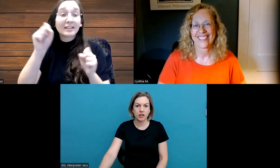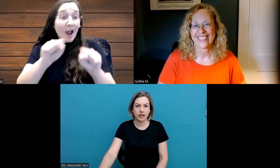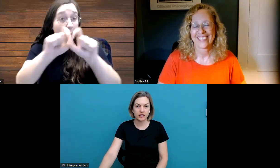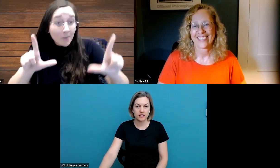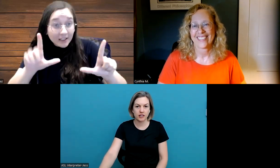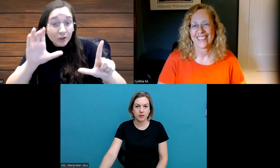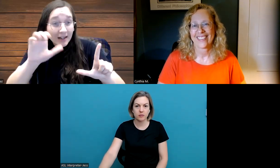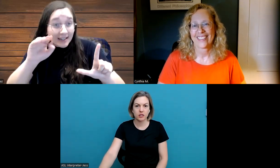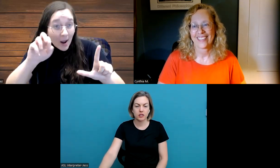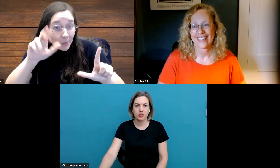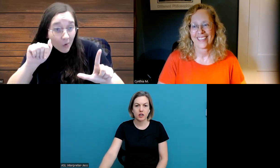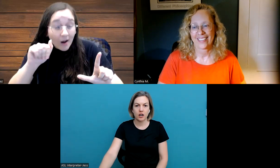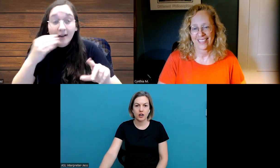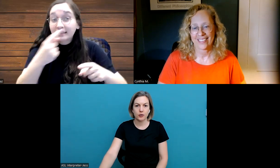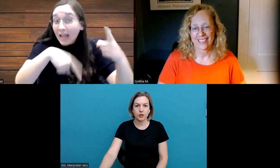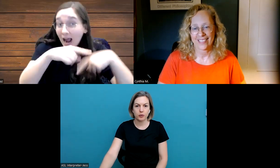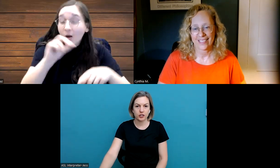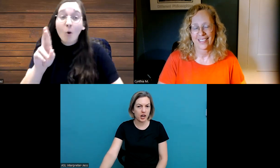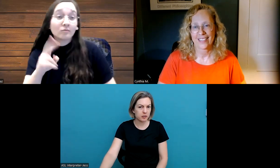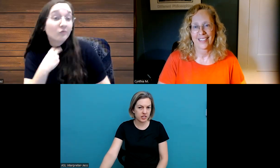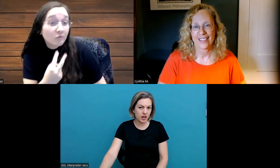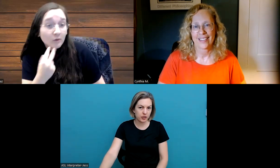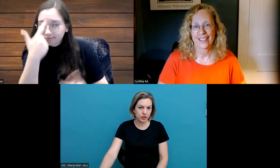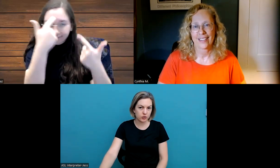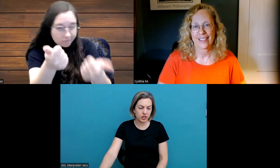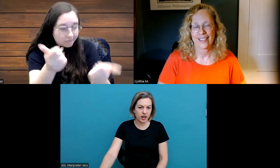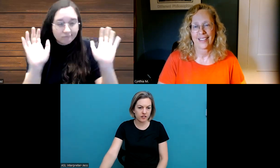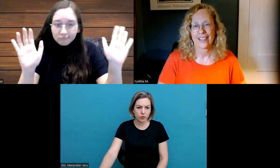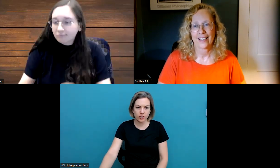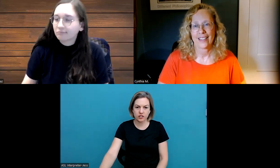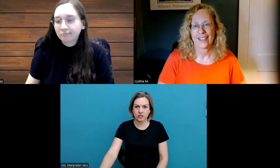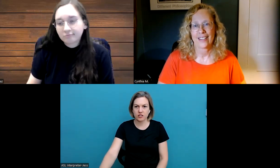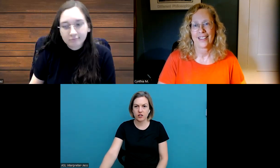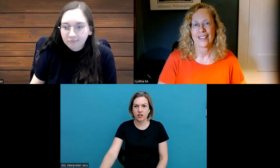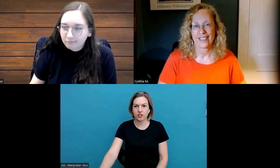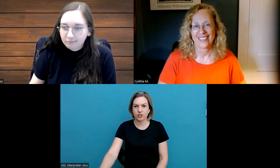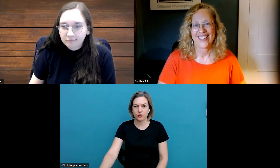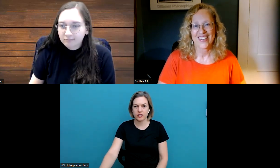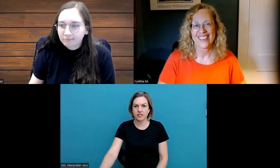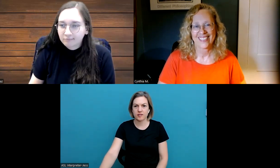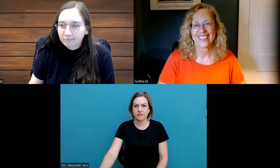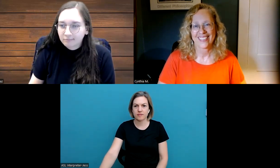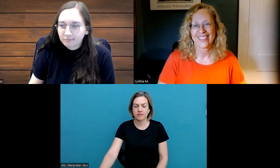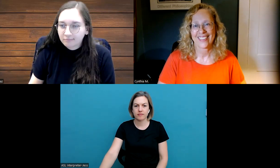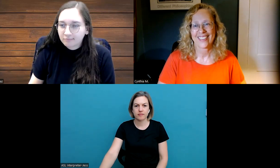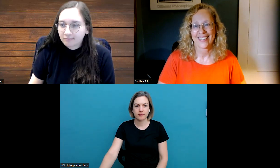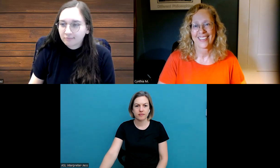well, and I can sign them. You can open your cameras up, you can use sign, voice, your choice.